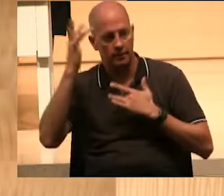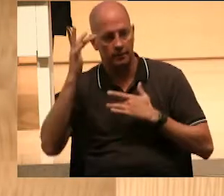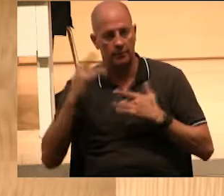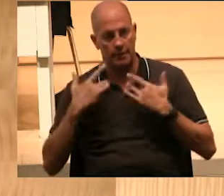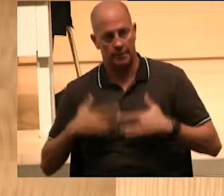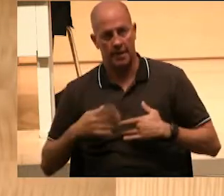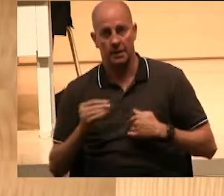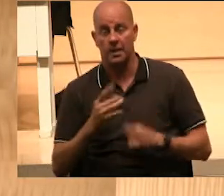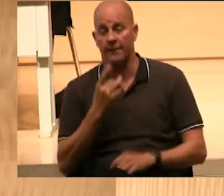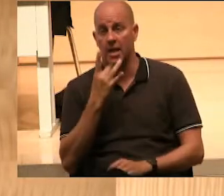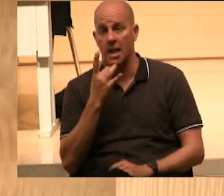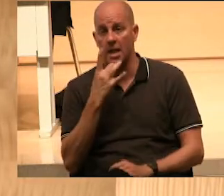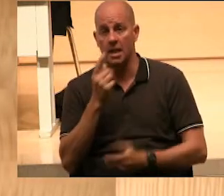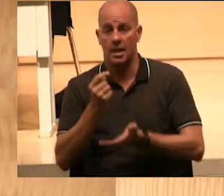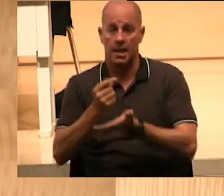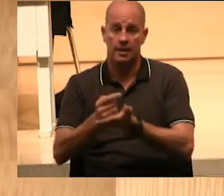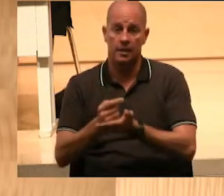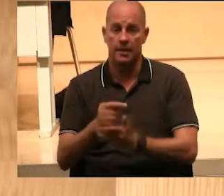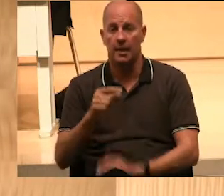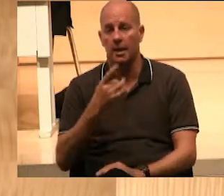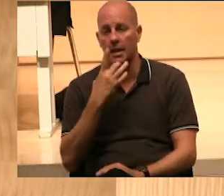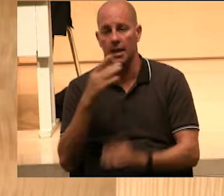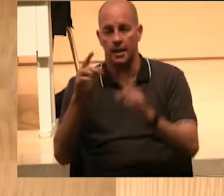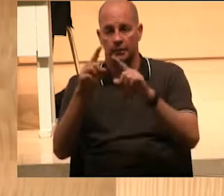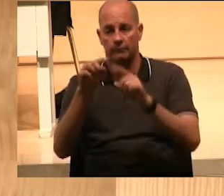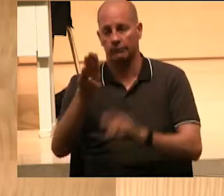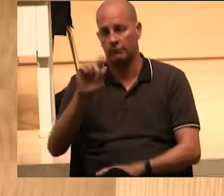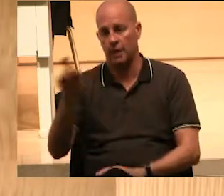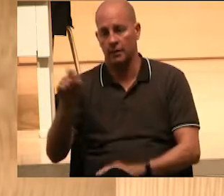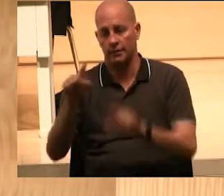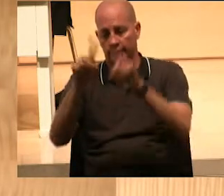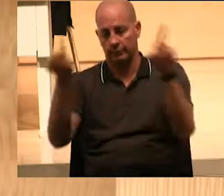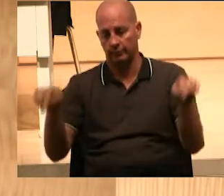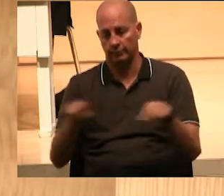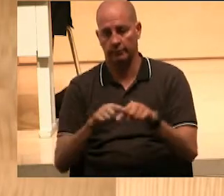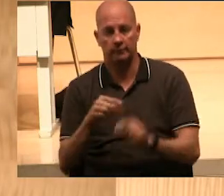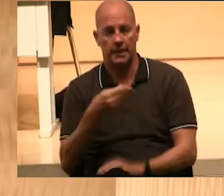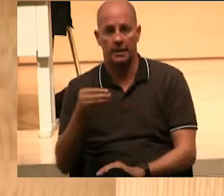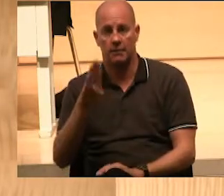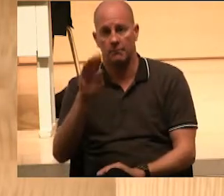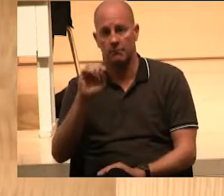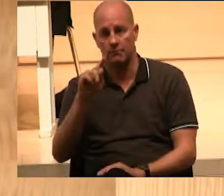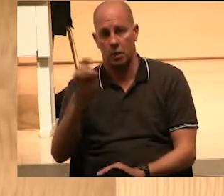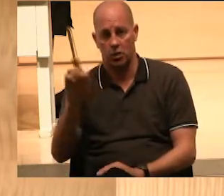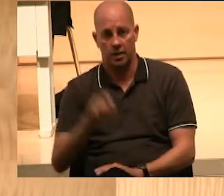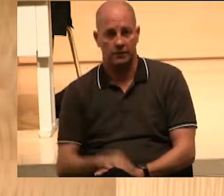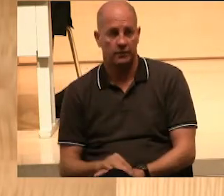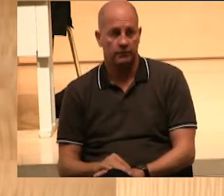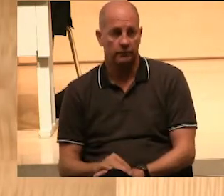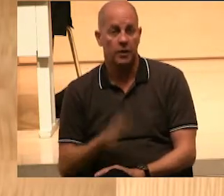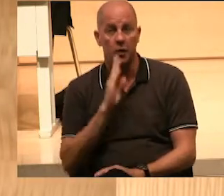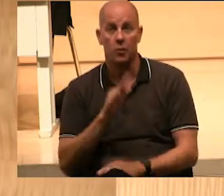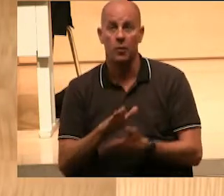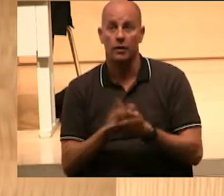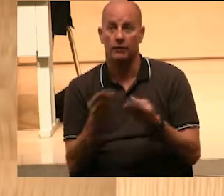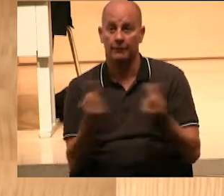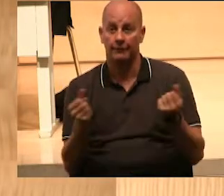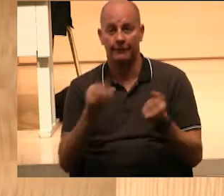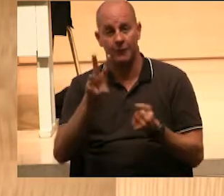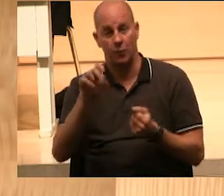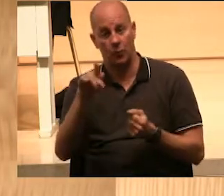light therapy, having a light box, and even Botox. So you can clear up your wrinkles and depression. It's